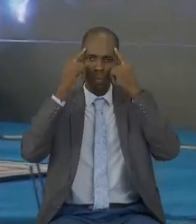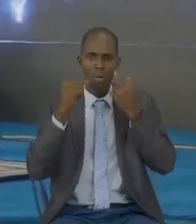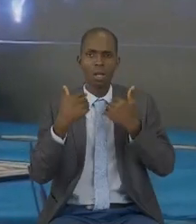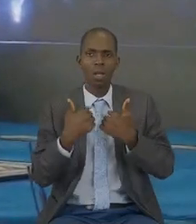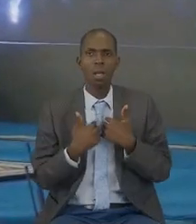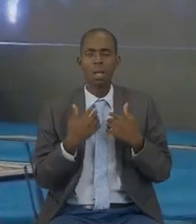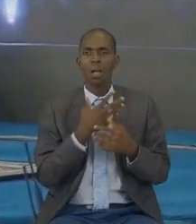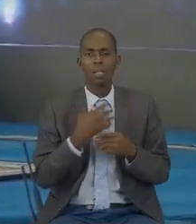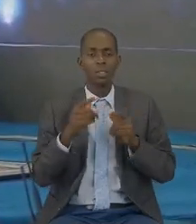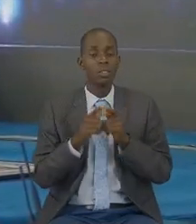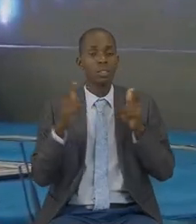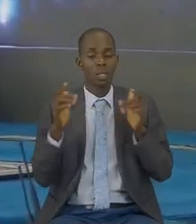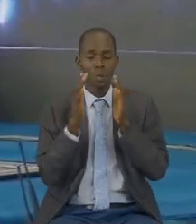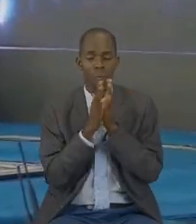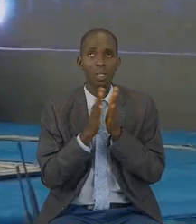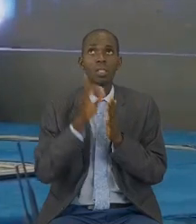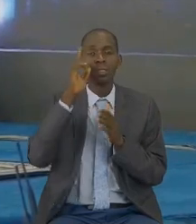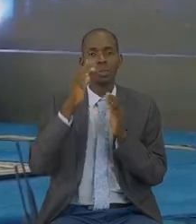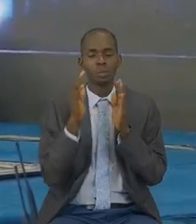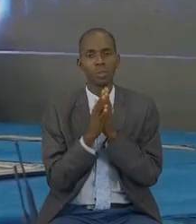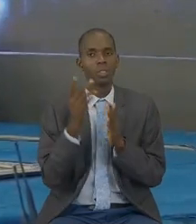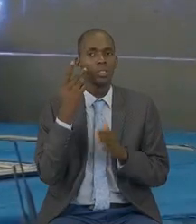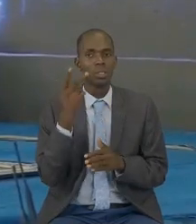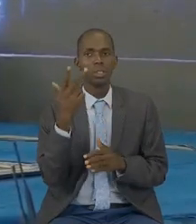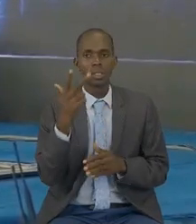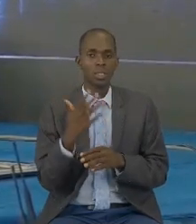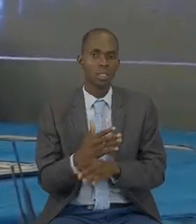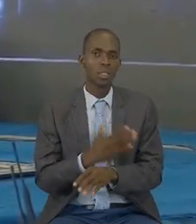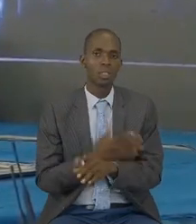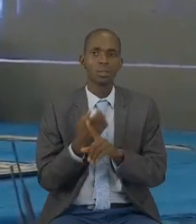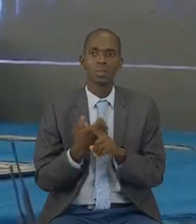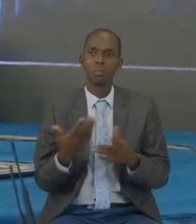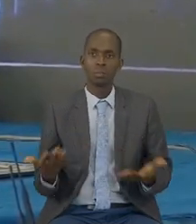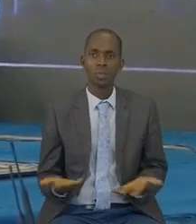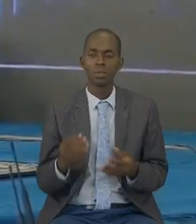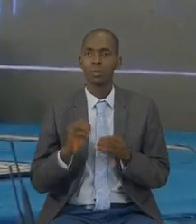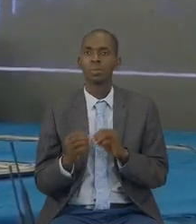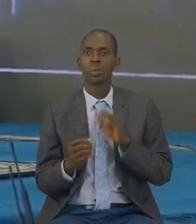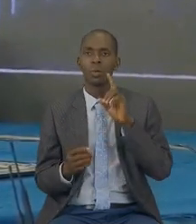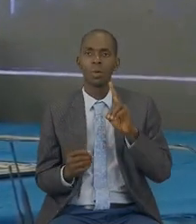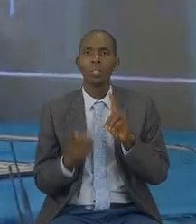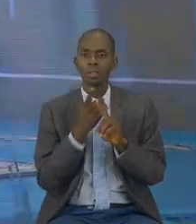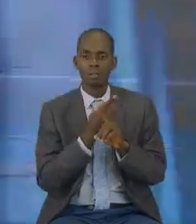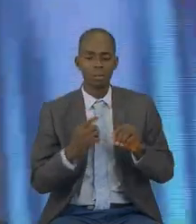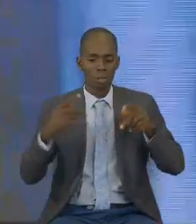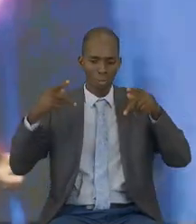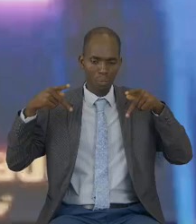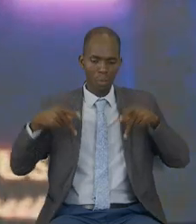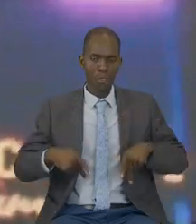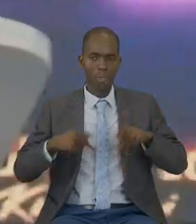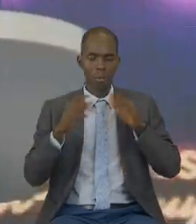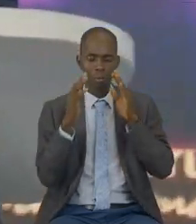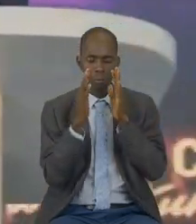great prayer he prayed. Three things we're looking at here. Number one, the personal